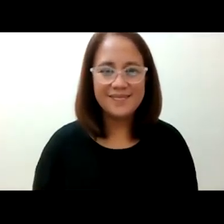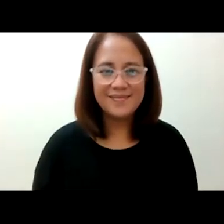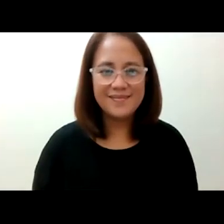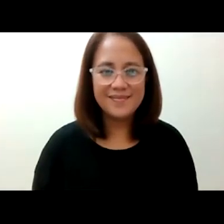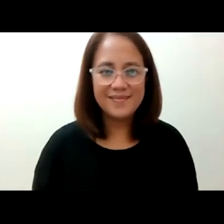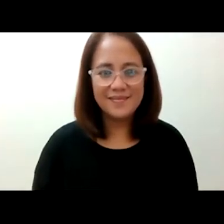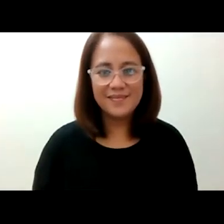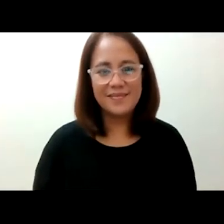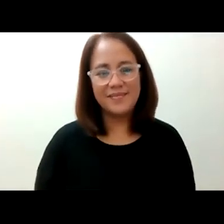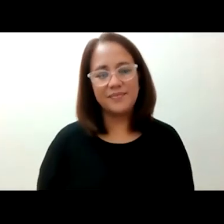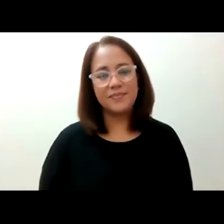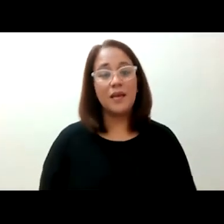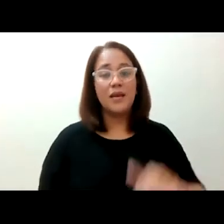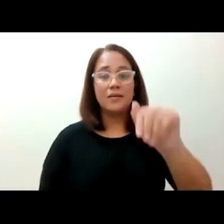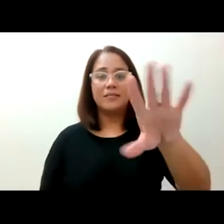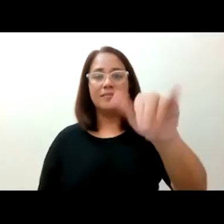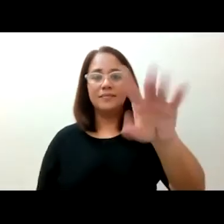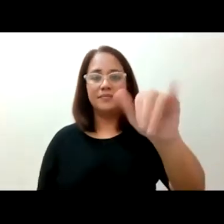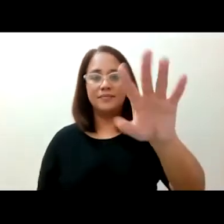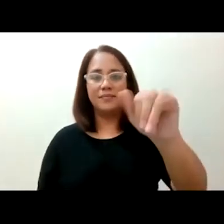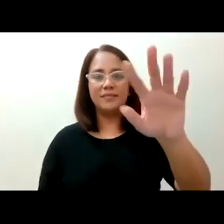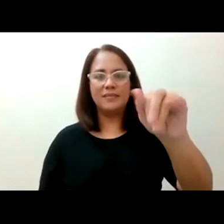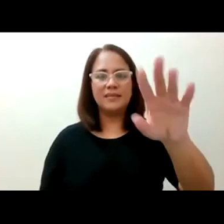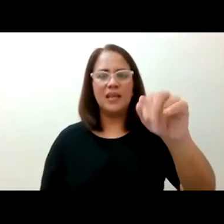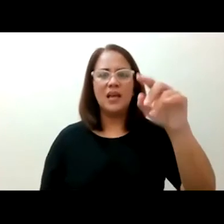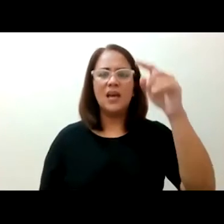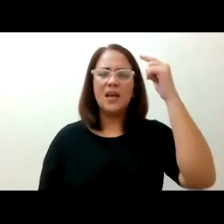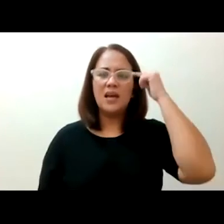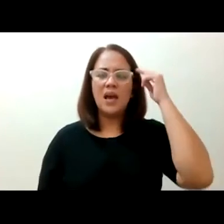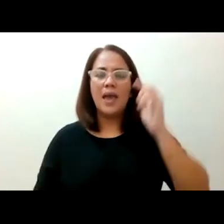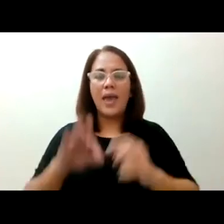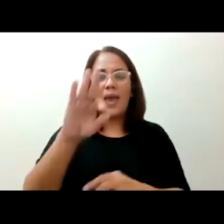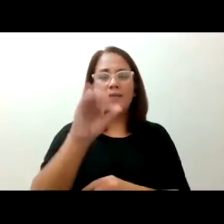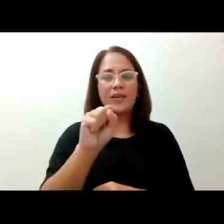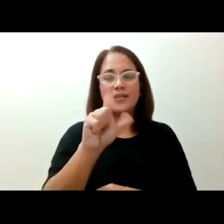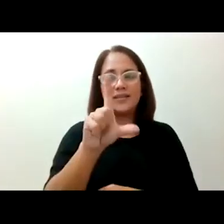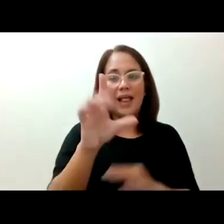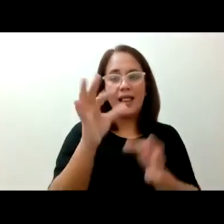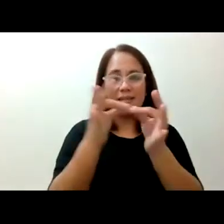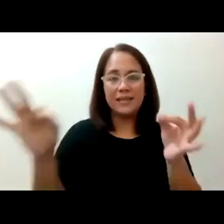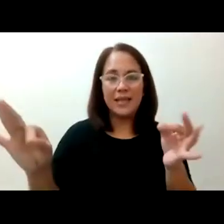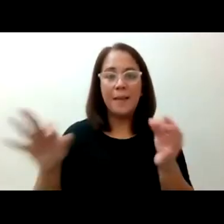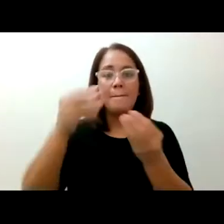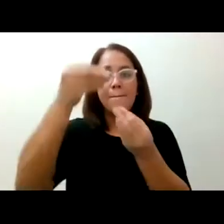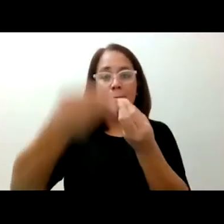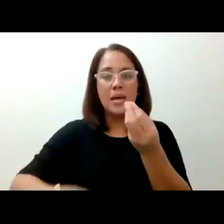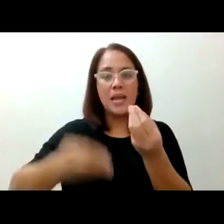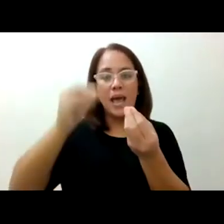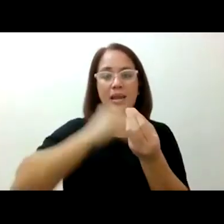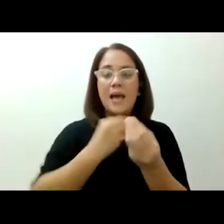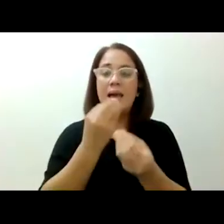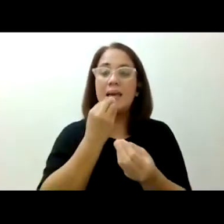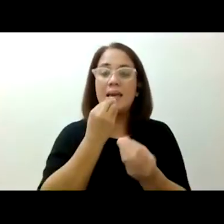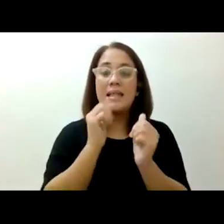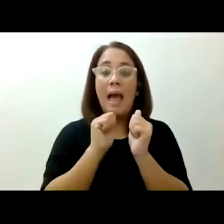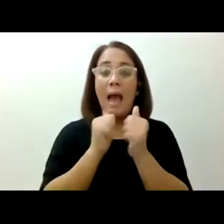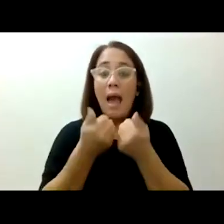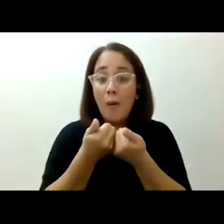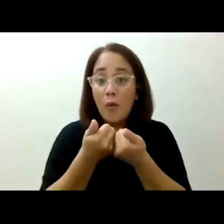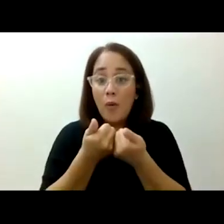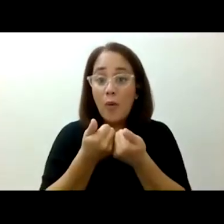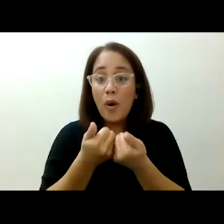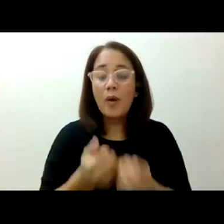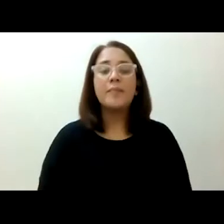And 15, think about the FSL sentence, bananas eat how? And then